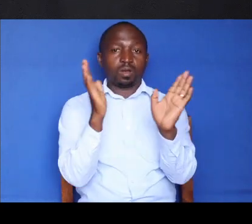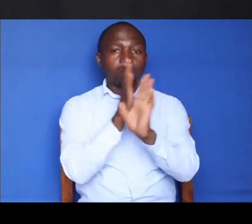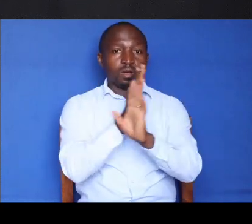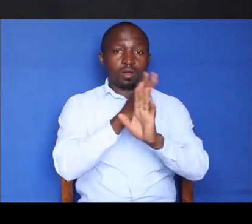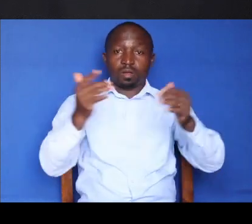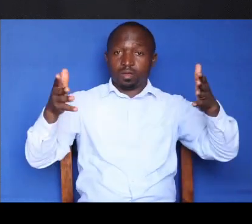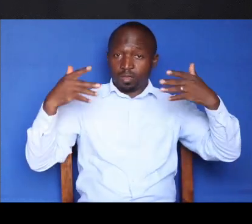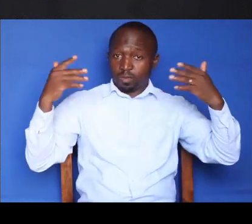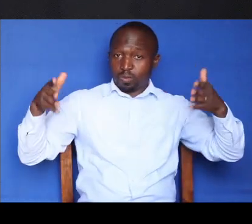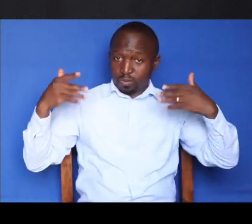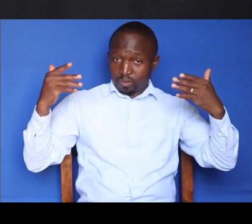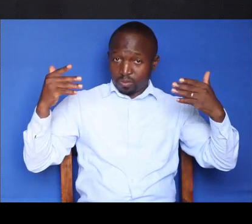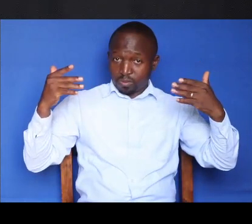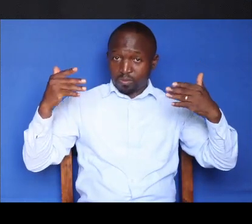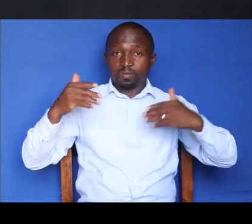climatic change